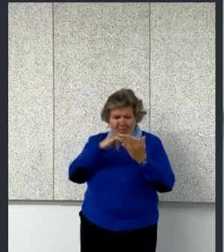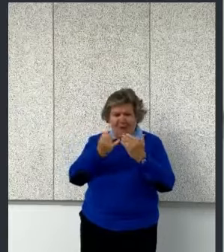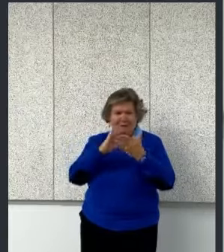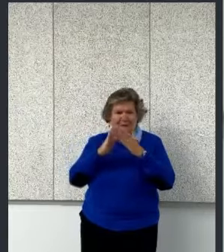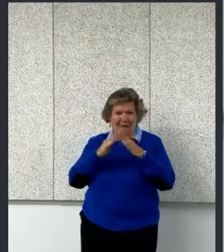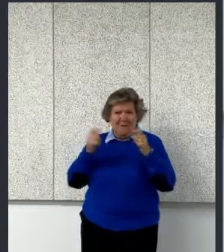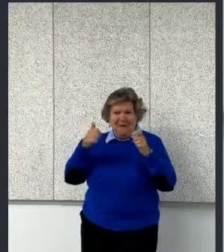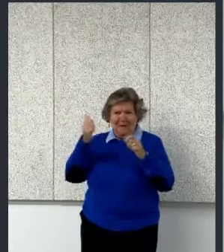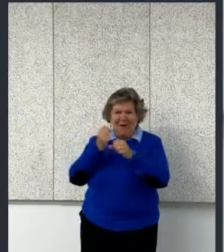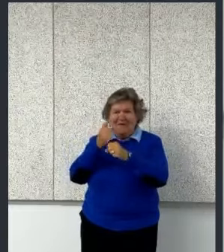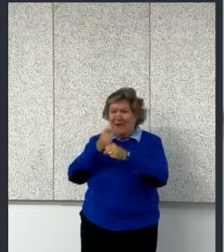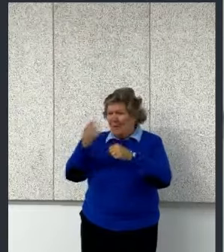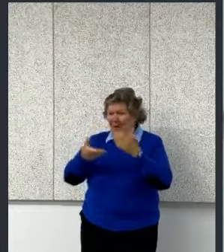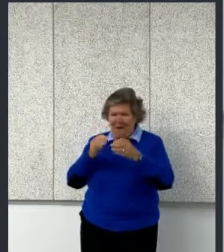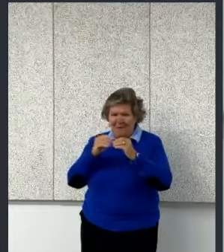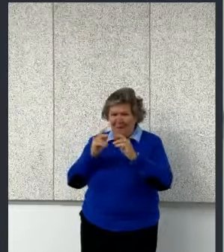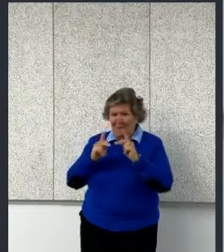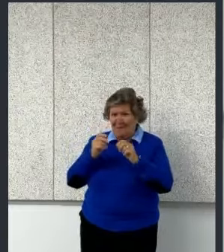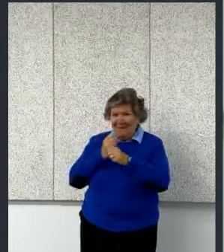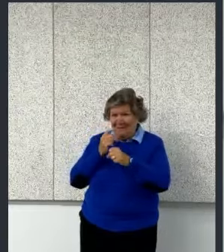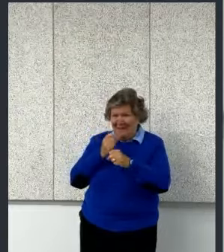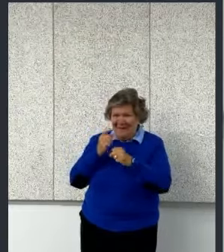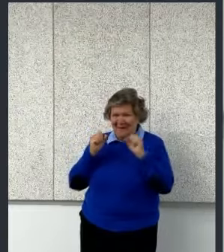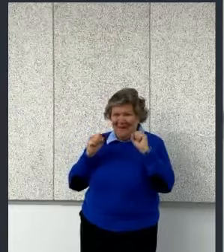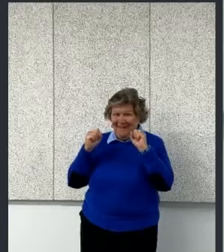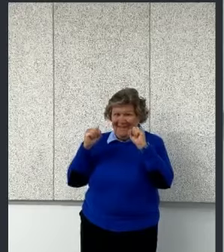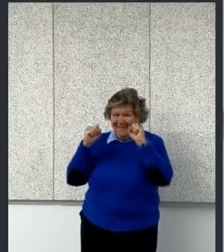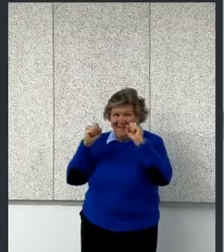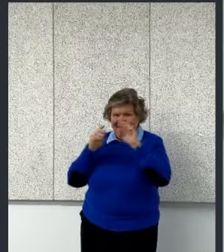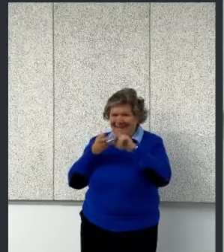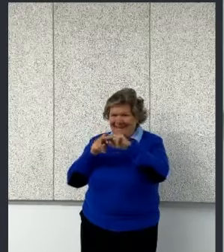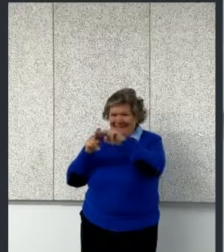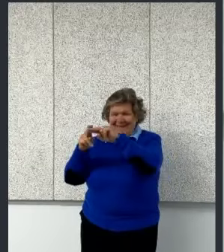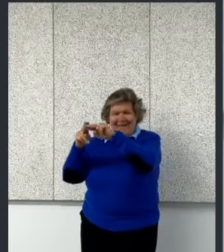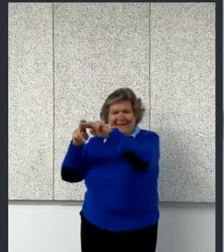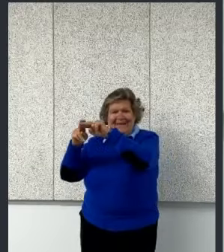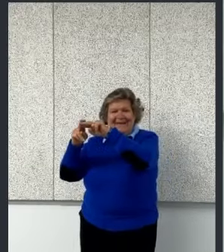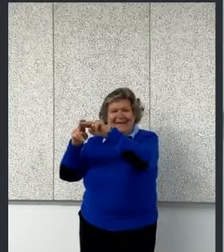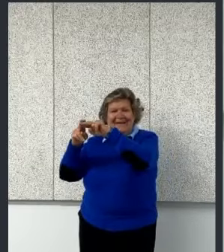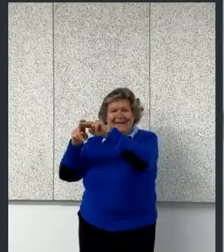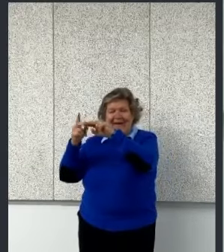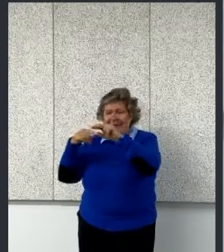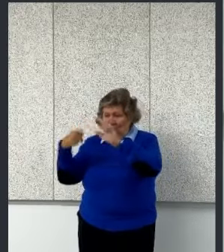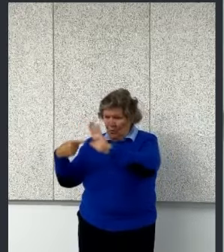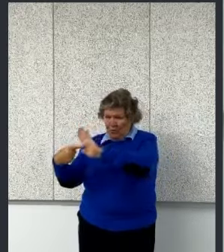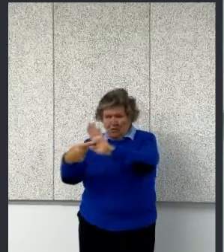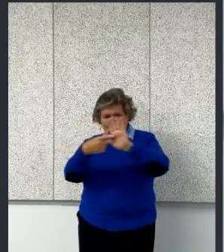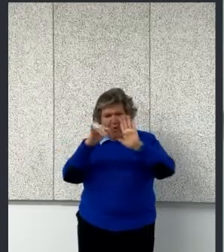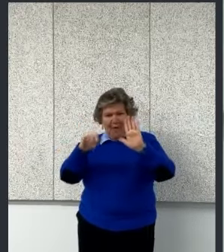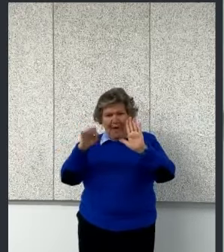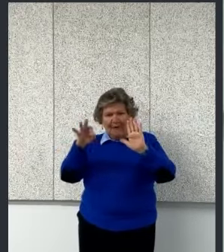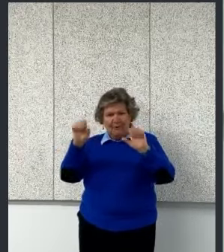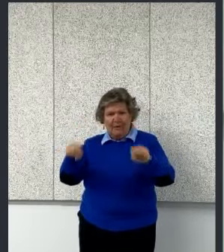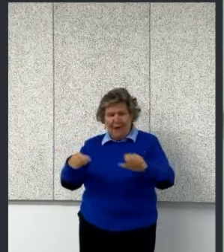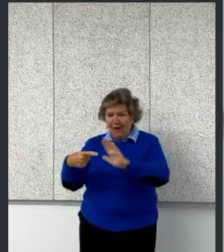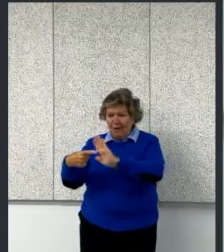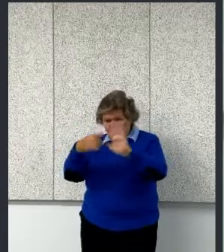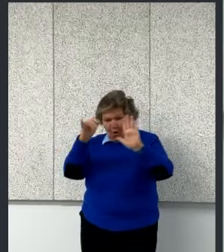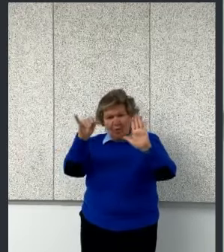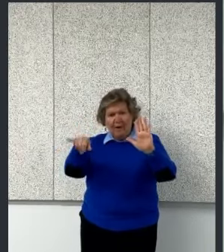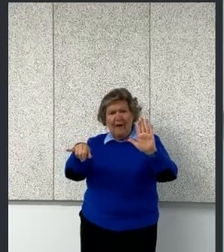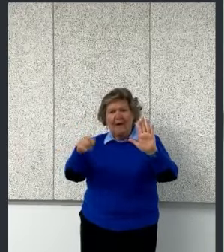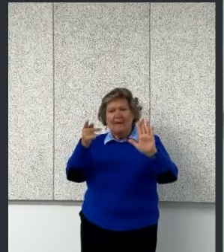year, we hire more people every year, and that if we release that, if we are able to release that to find